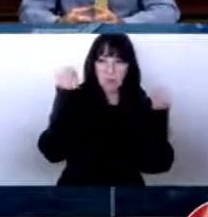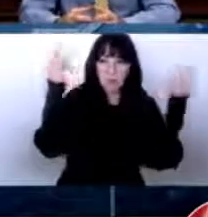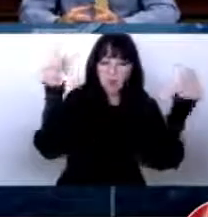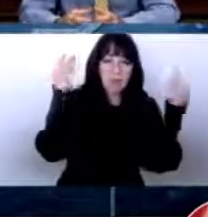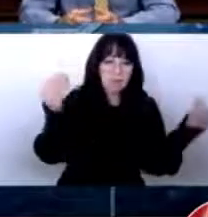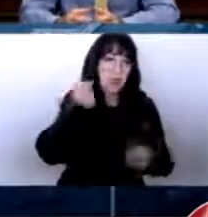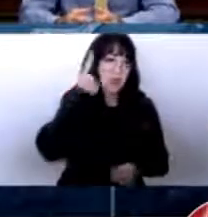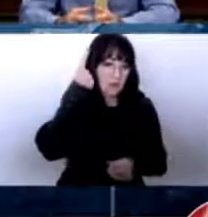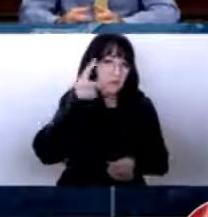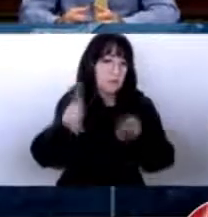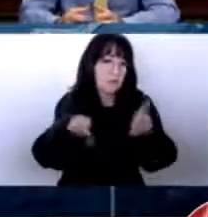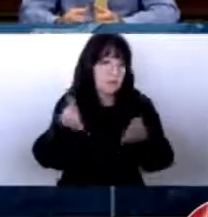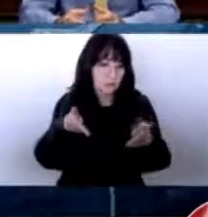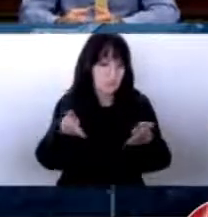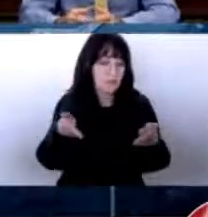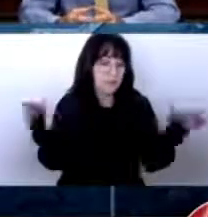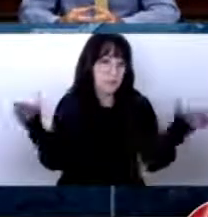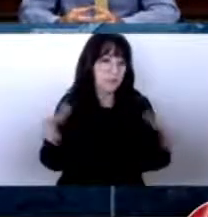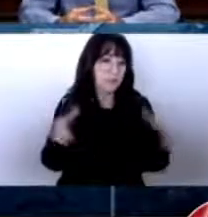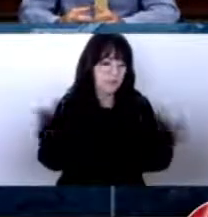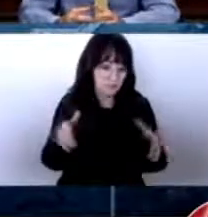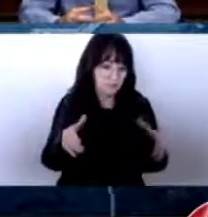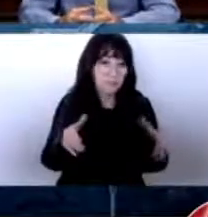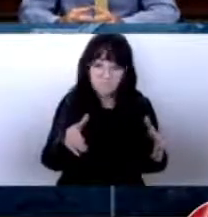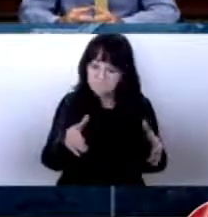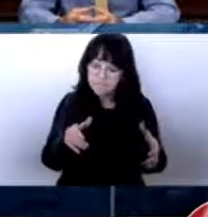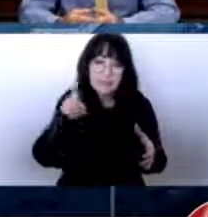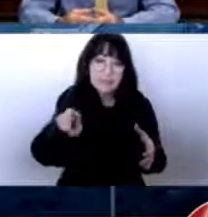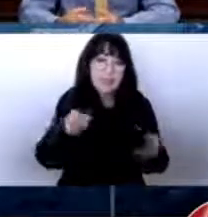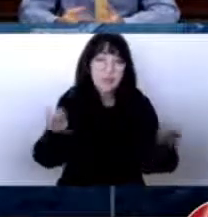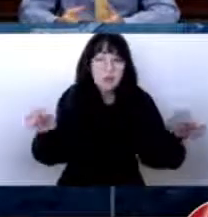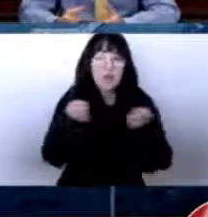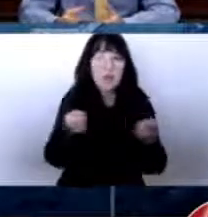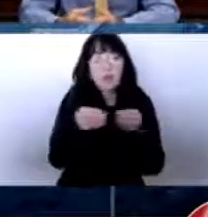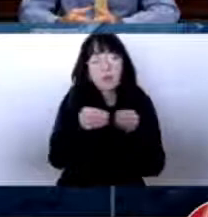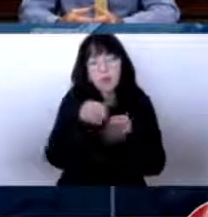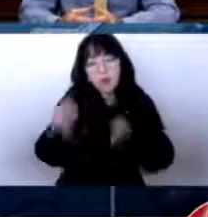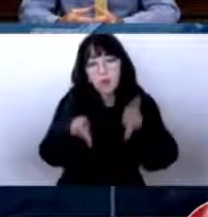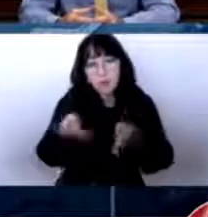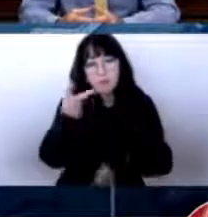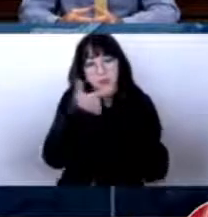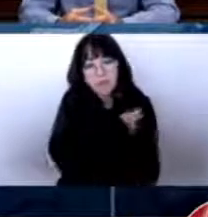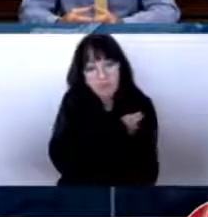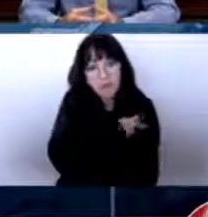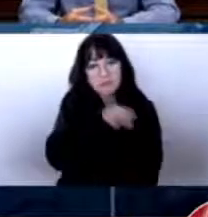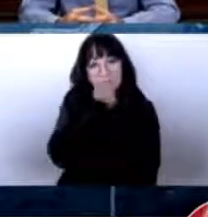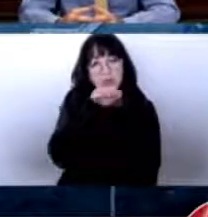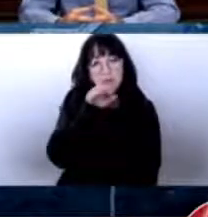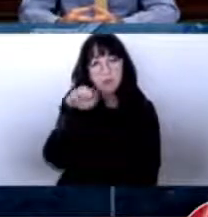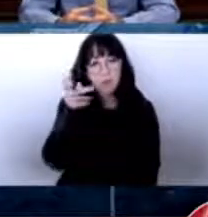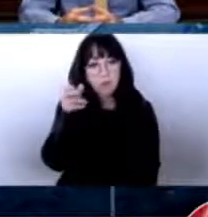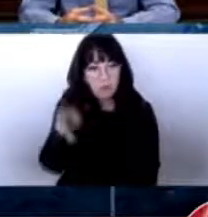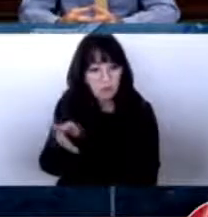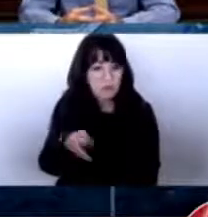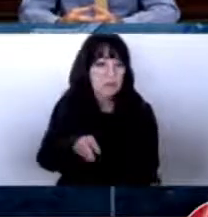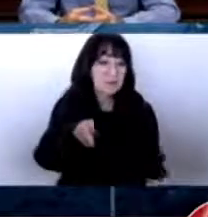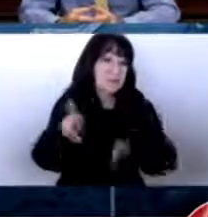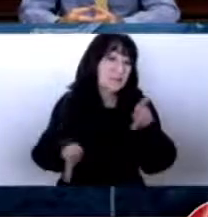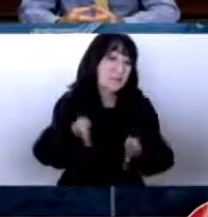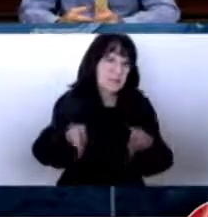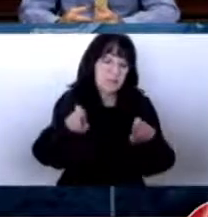vaccinated and fully vaccinated and boosted. And in the meantime, as the spread occurs, people need to take